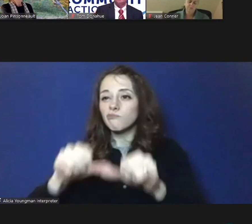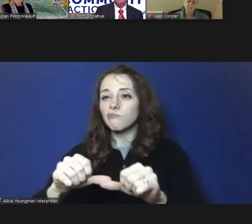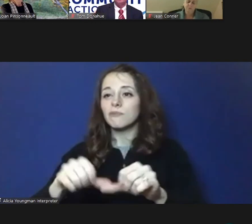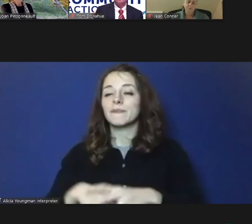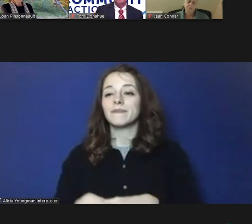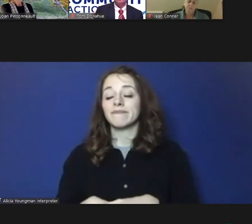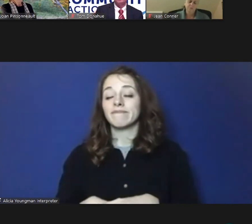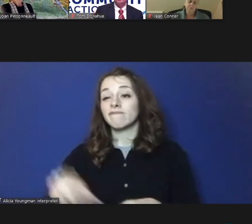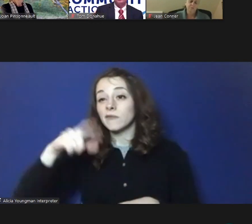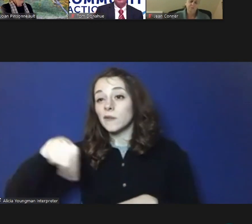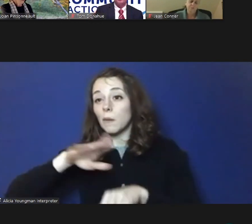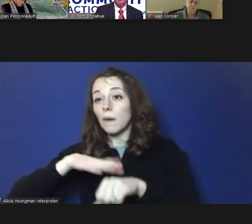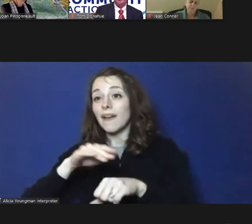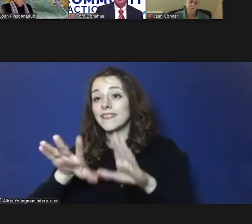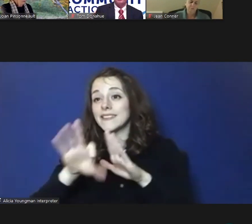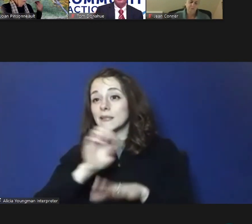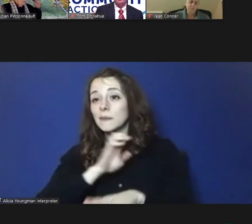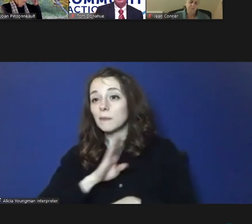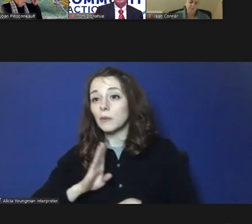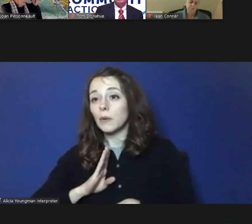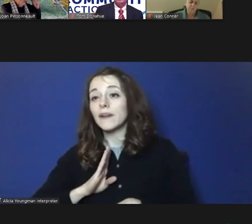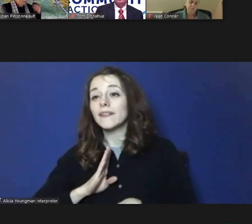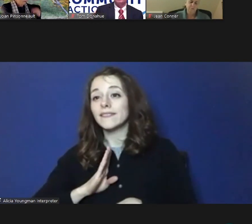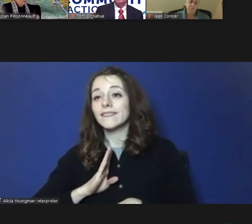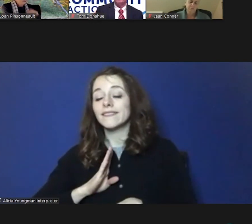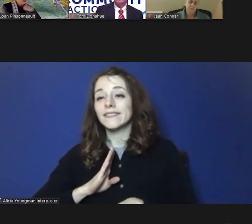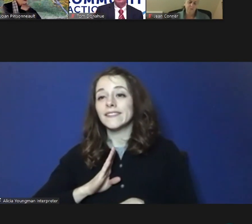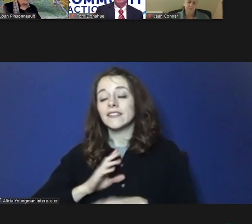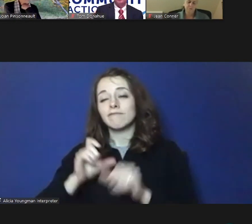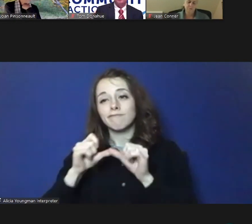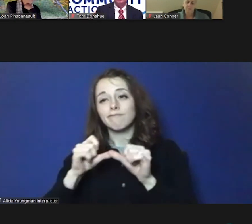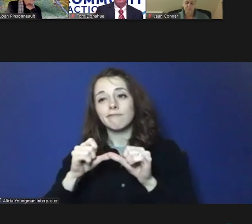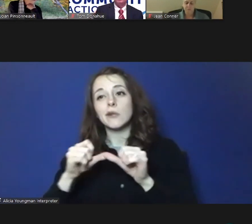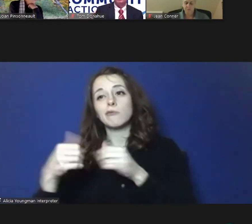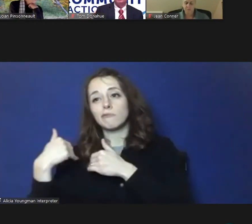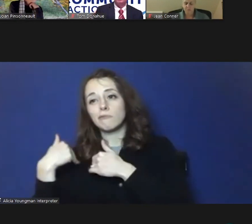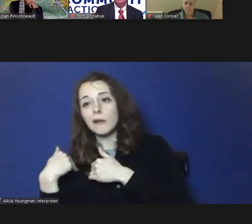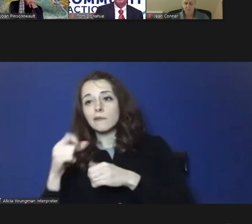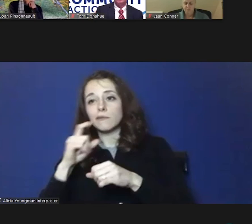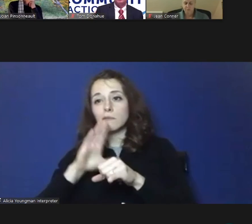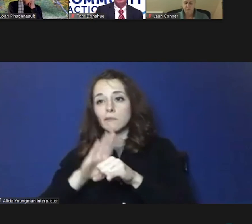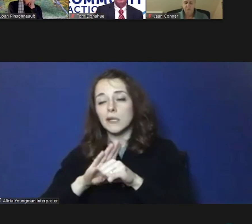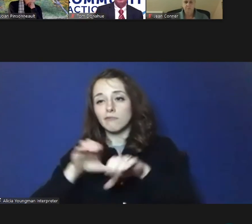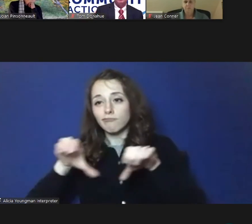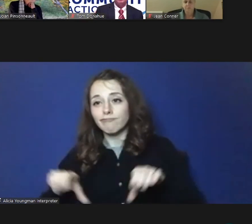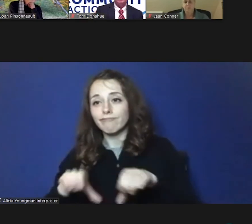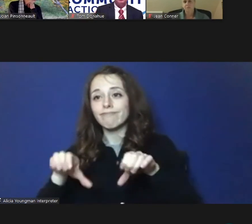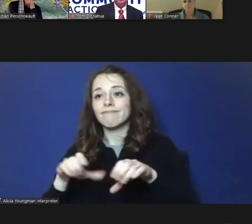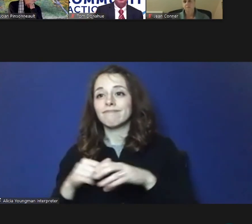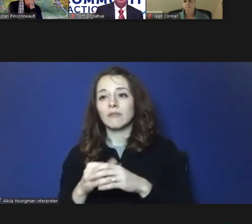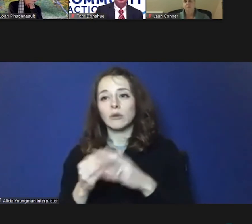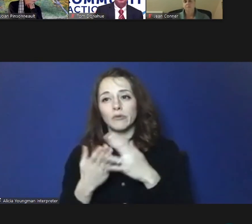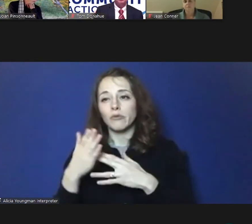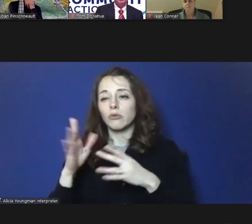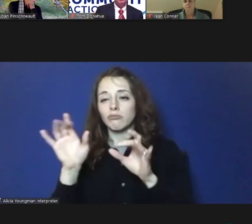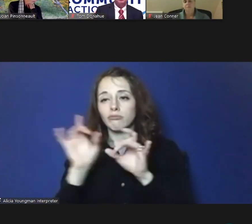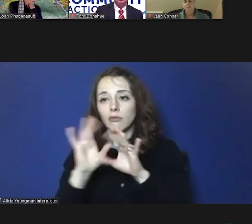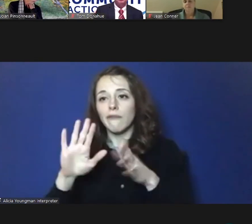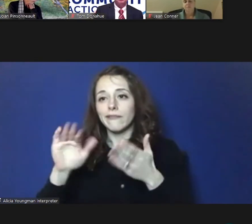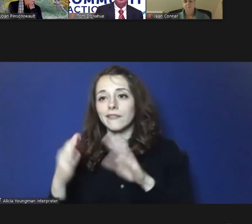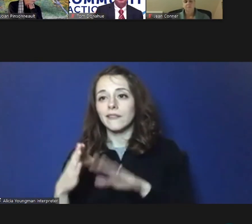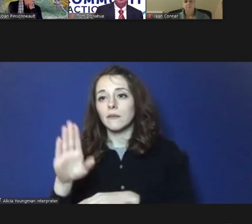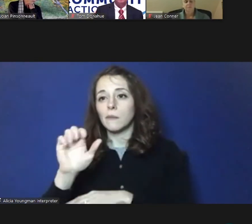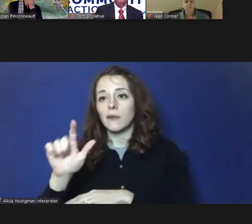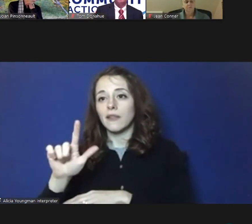to you guys on the select board who stayed responsive and responsible and dedicated through the tragic death of